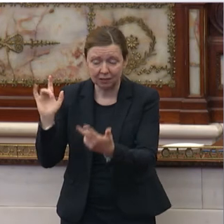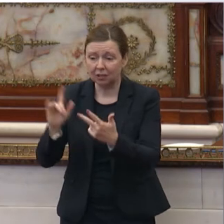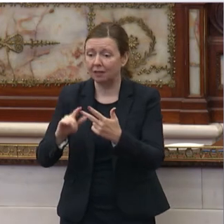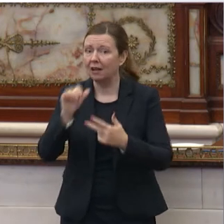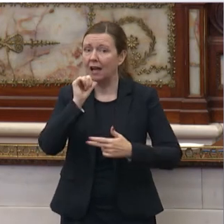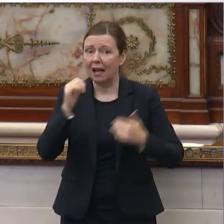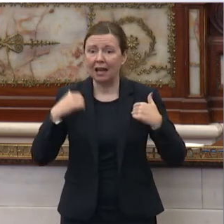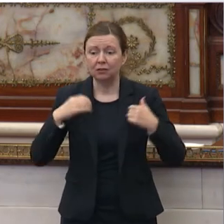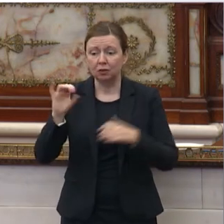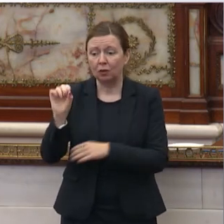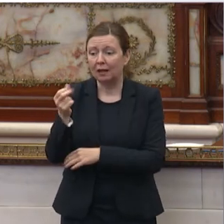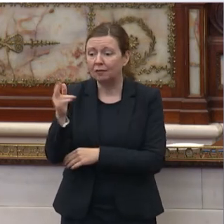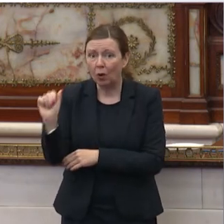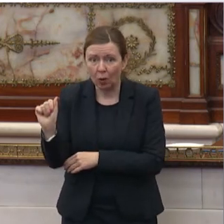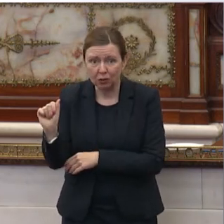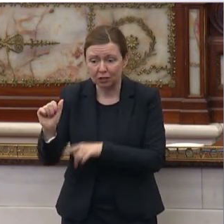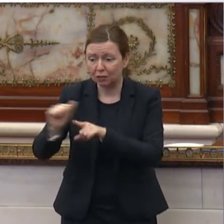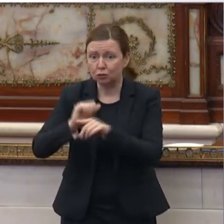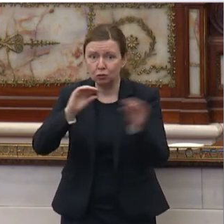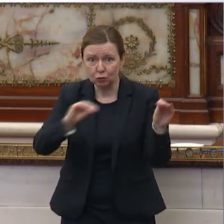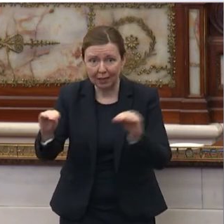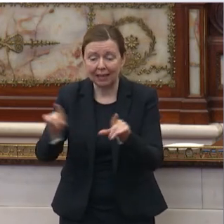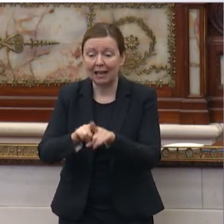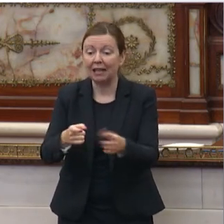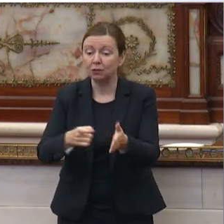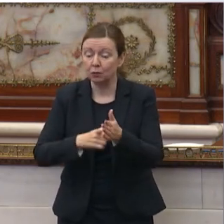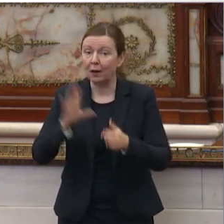have OSHA 10 training as required